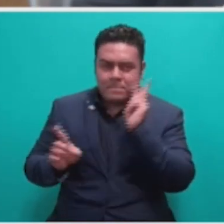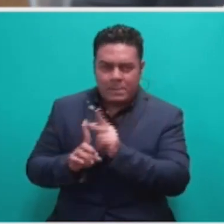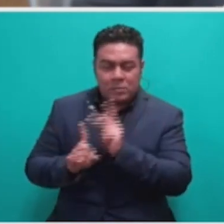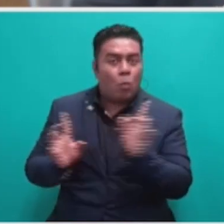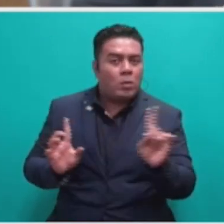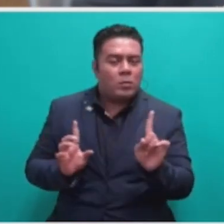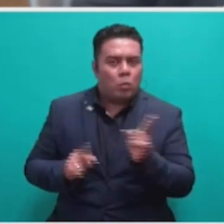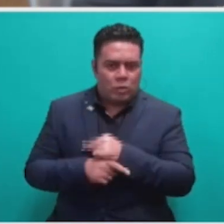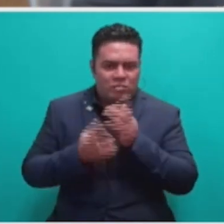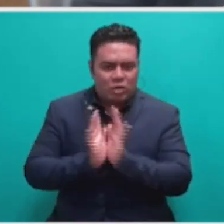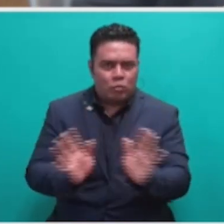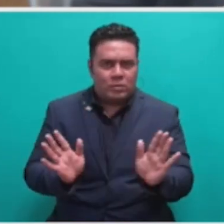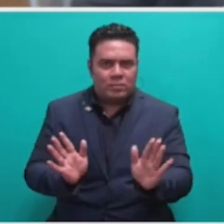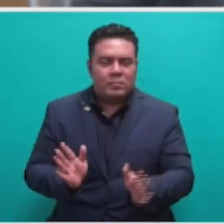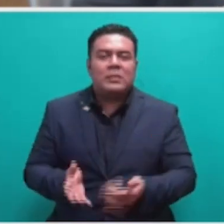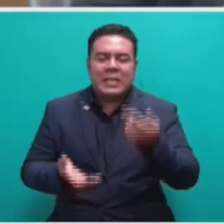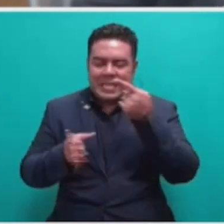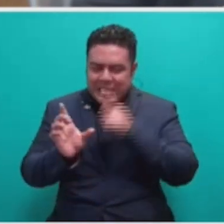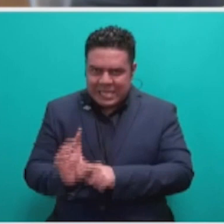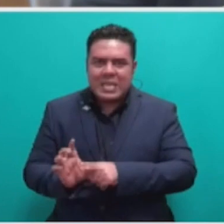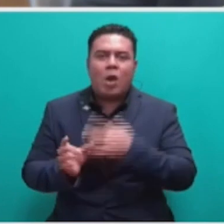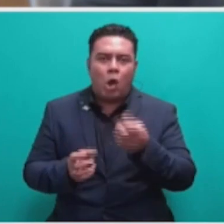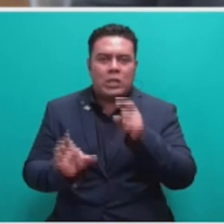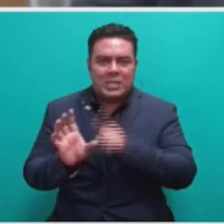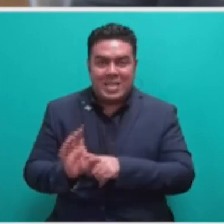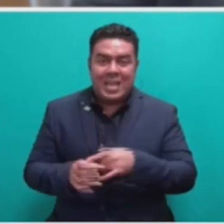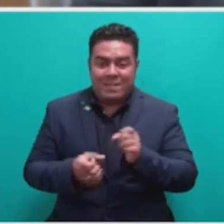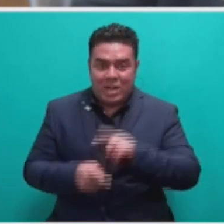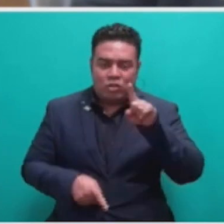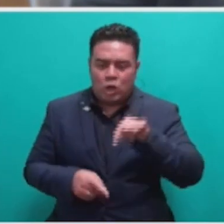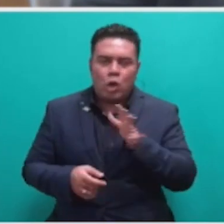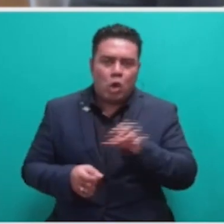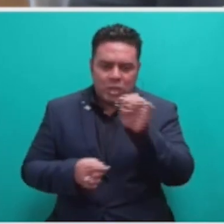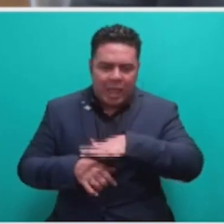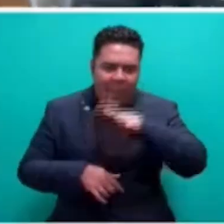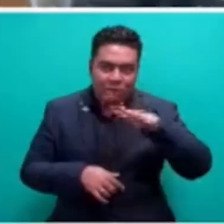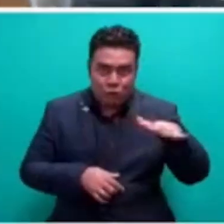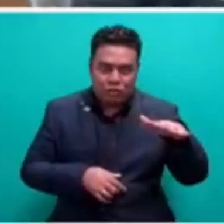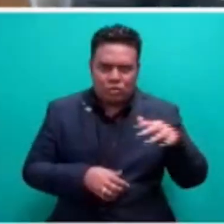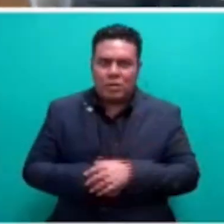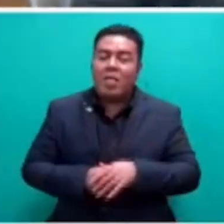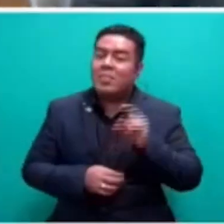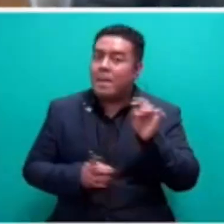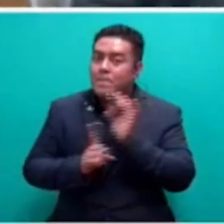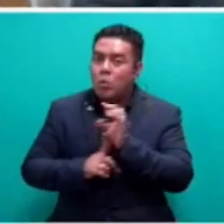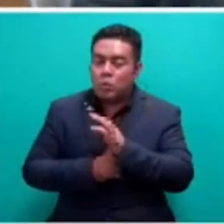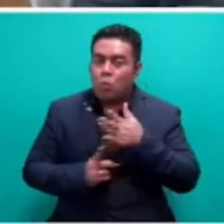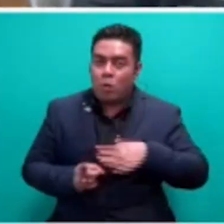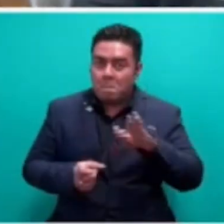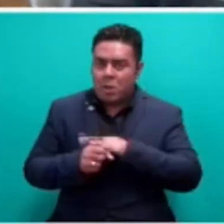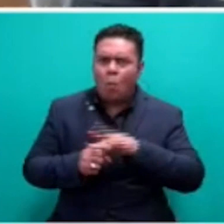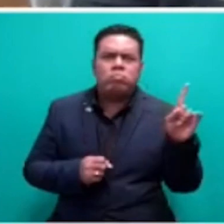use the year-on-year inflation and not the average. The other important point that I want to make, Mr. Speaker,